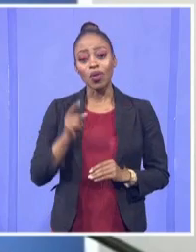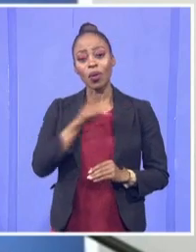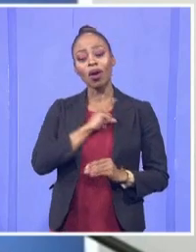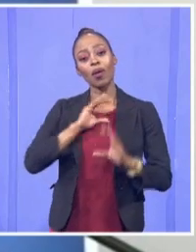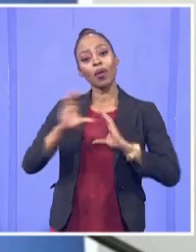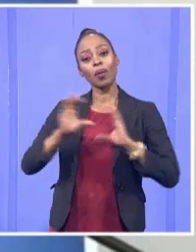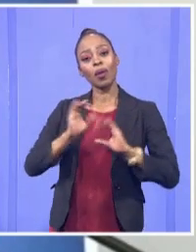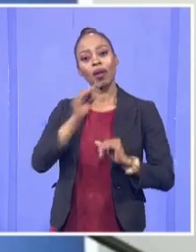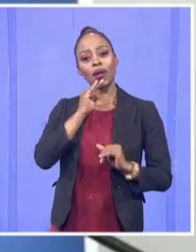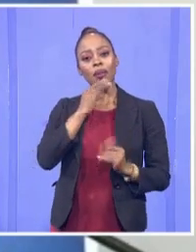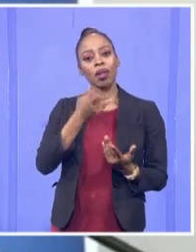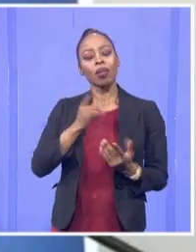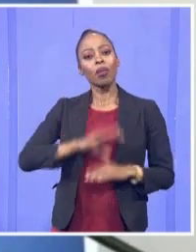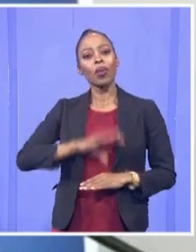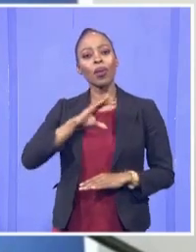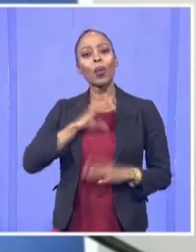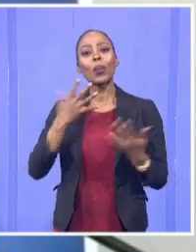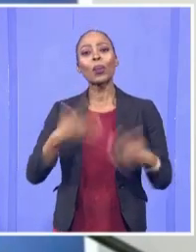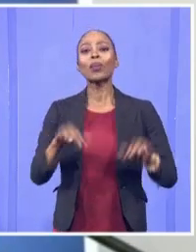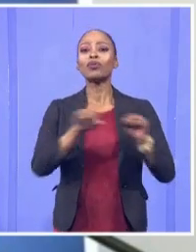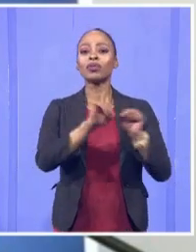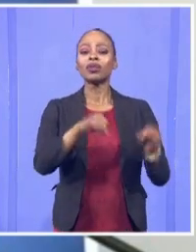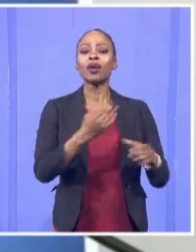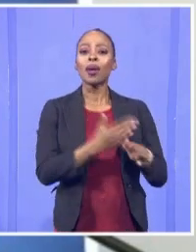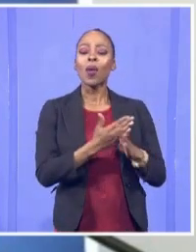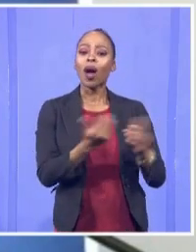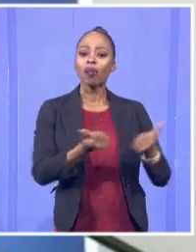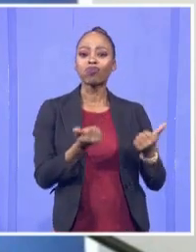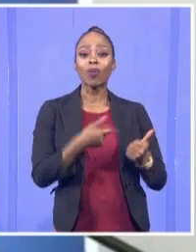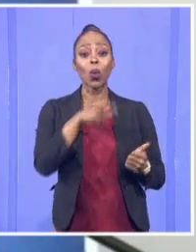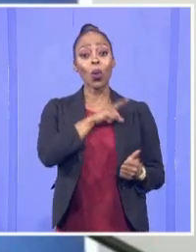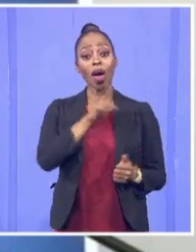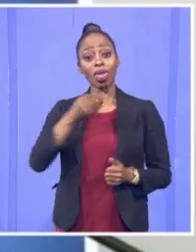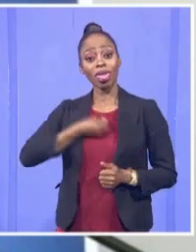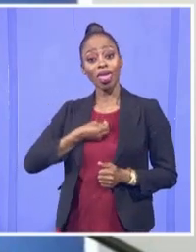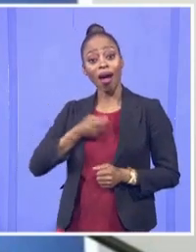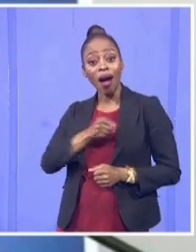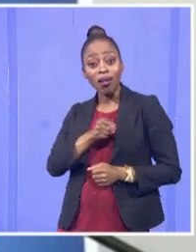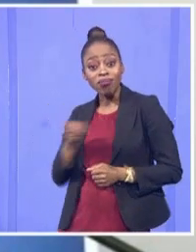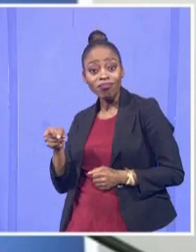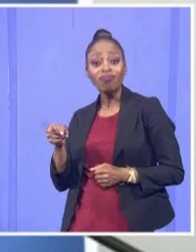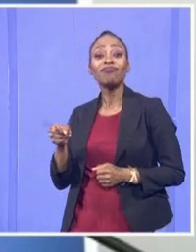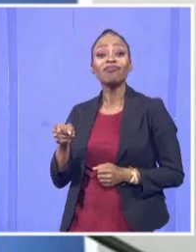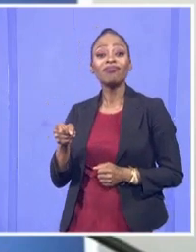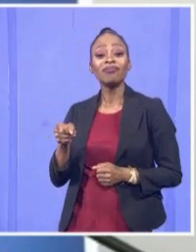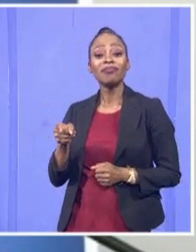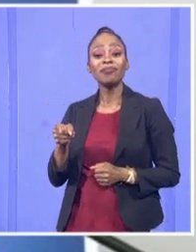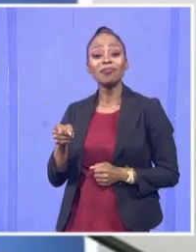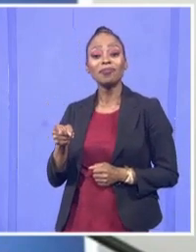there's a vote of confidence of public education, where young